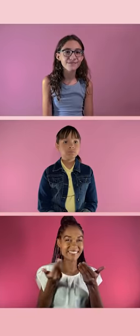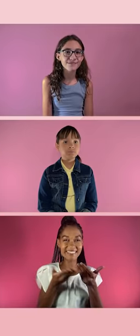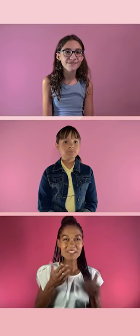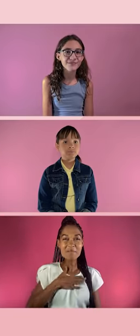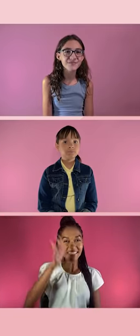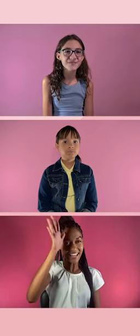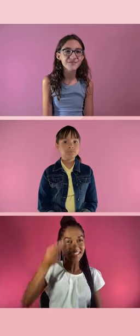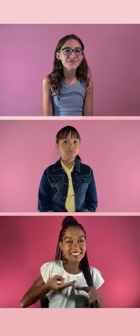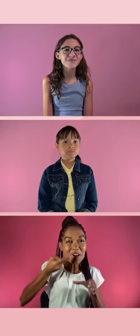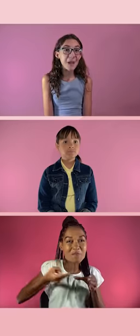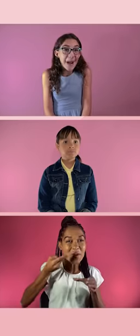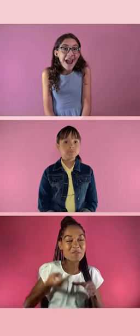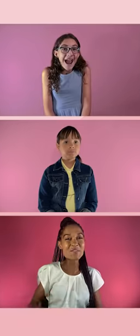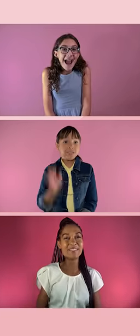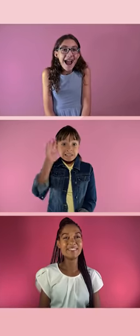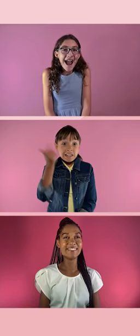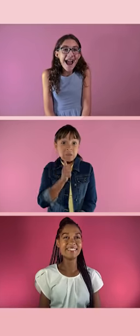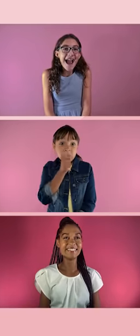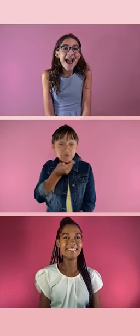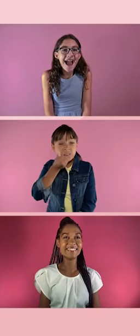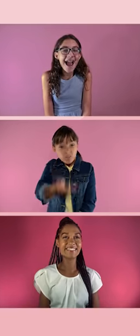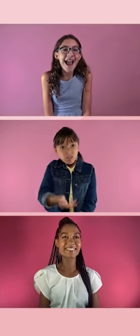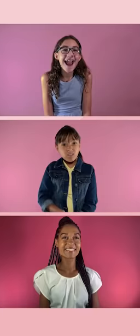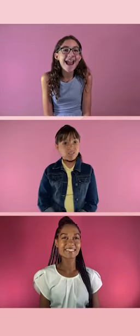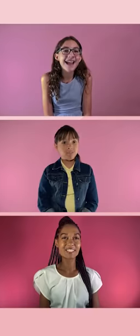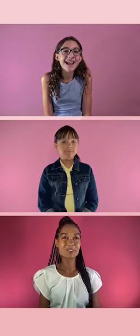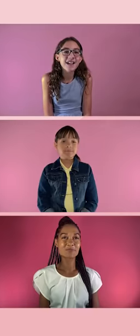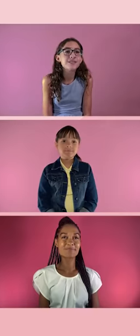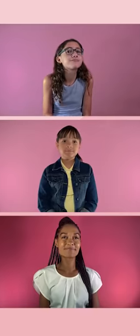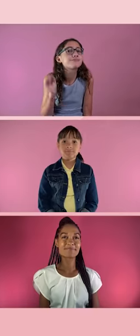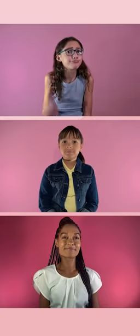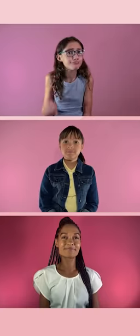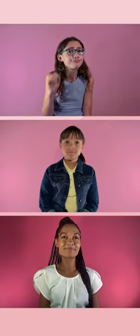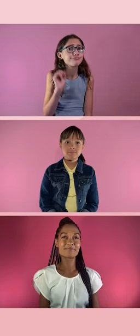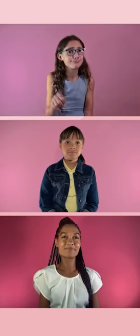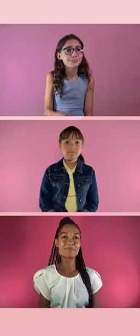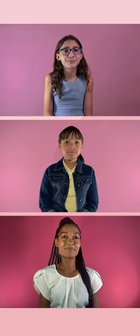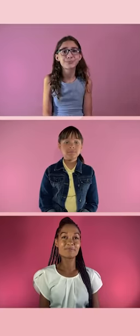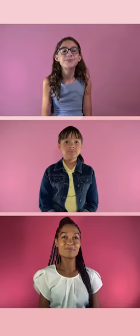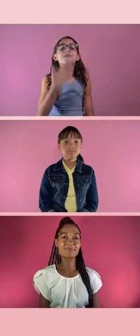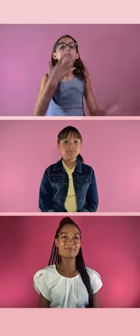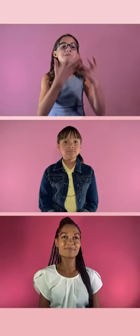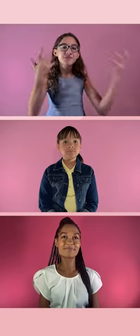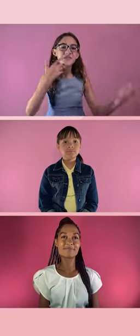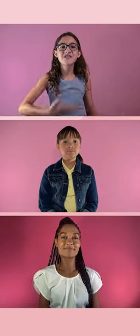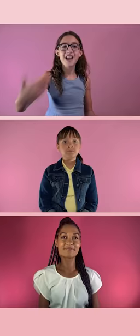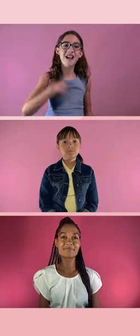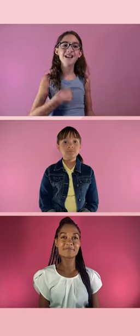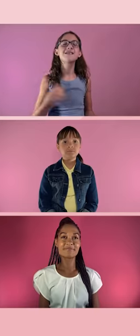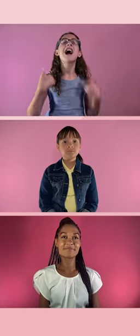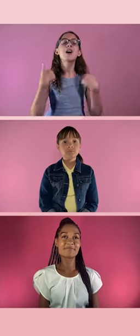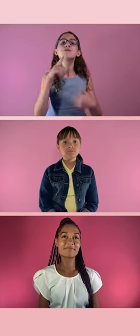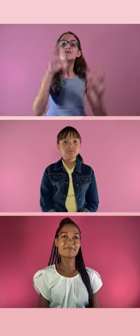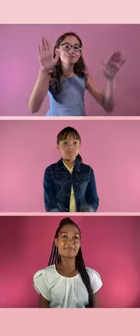That's easy. My daddy's gumbo. That sounds really good. It does. Thank you for inviting us.